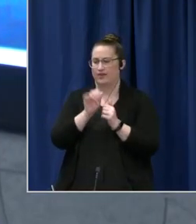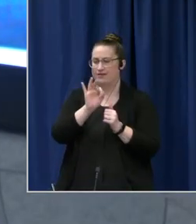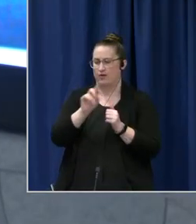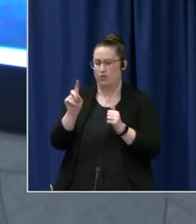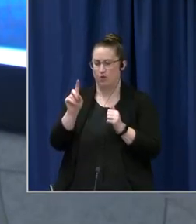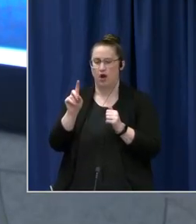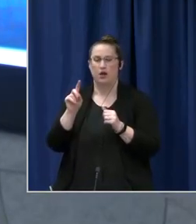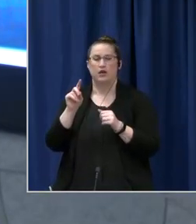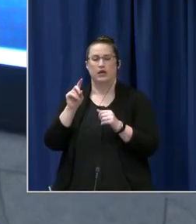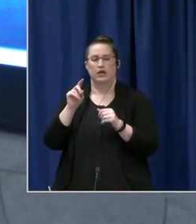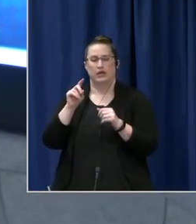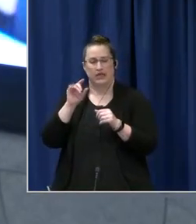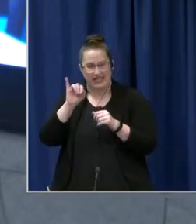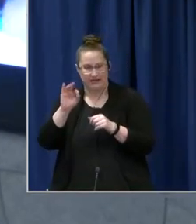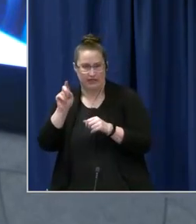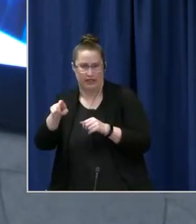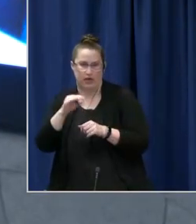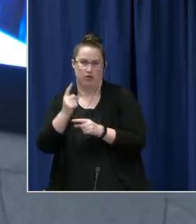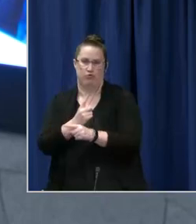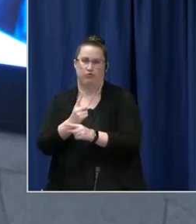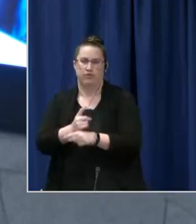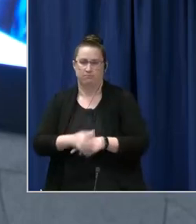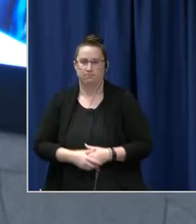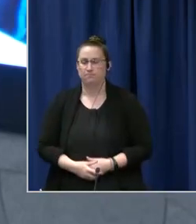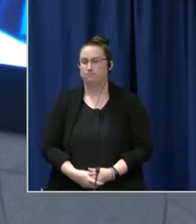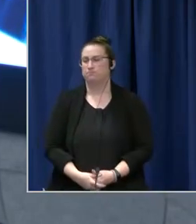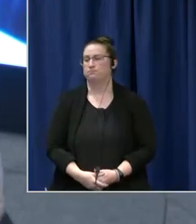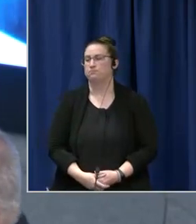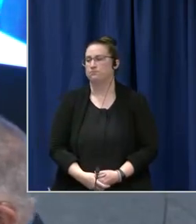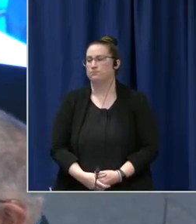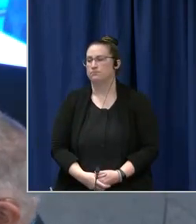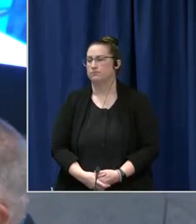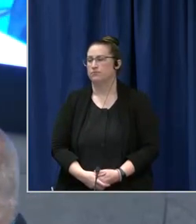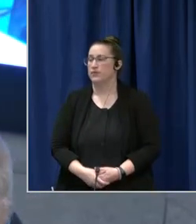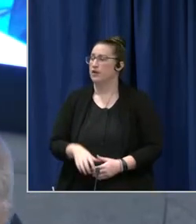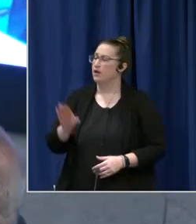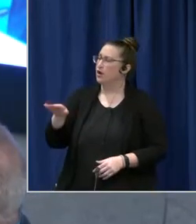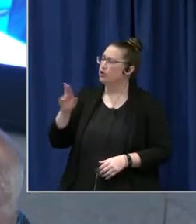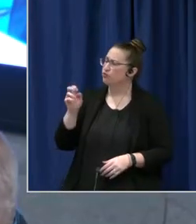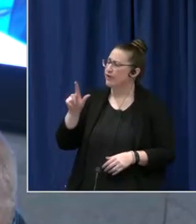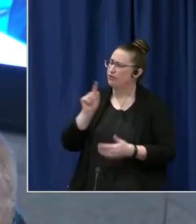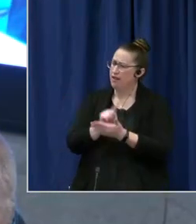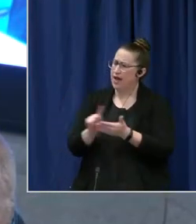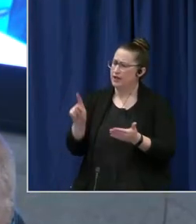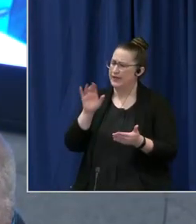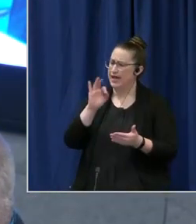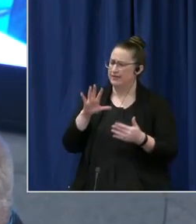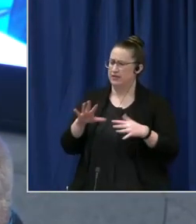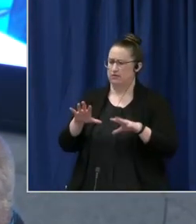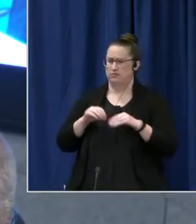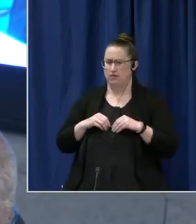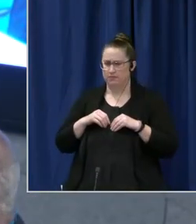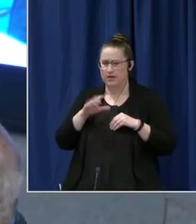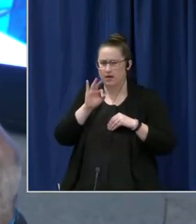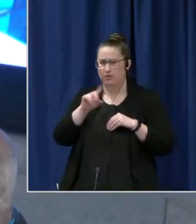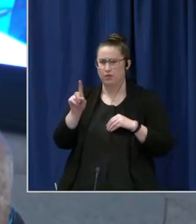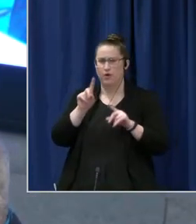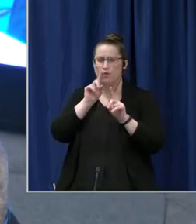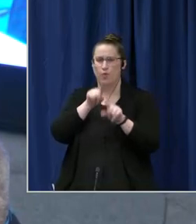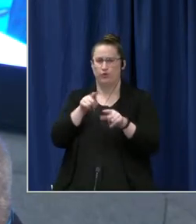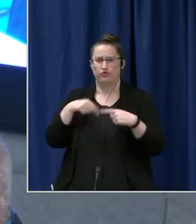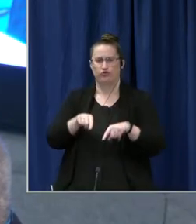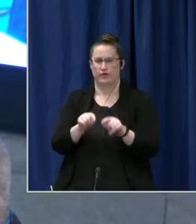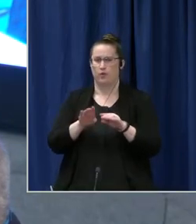in appropriate circumstances. So Rachel, last week the FCC adopted a 911 order at its open